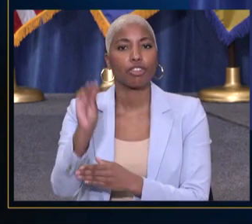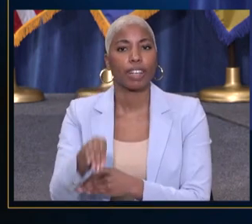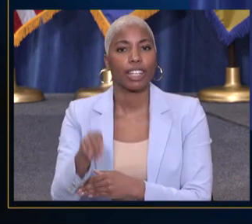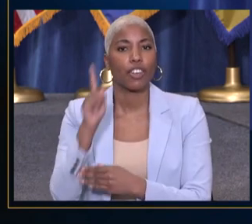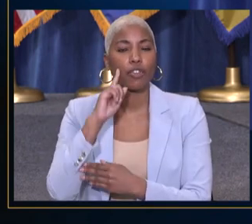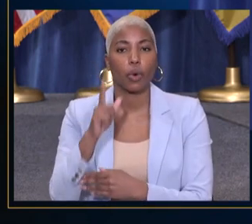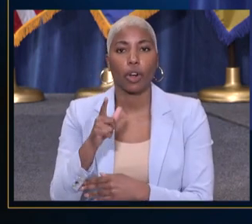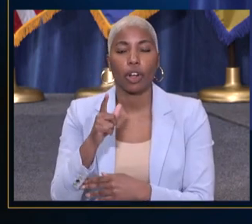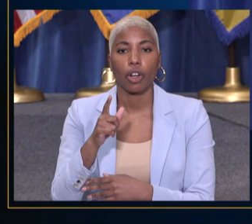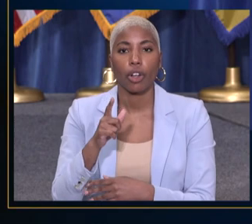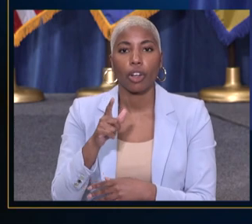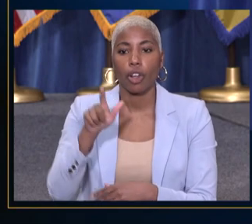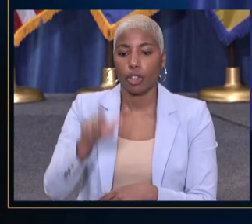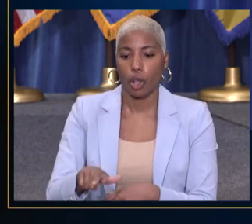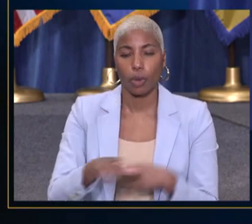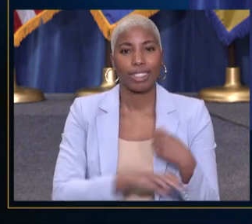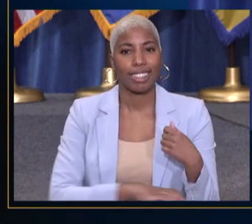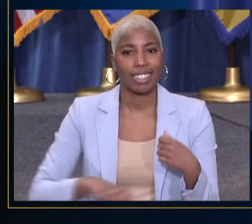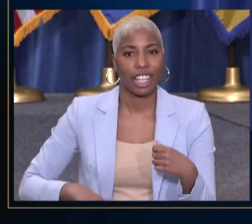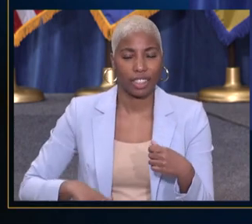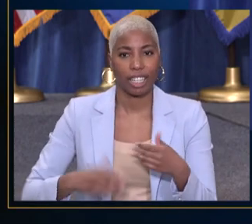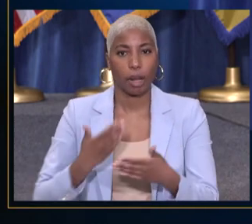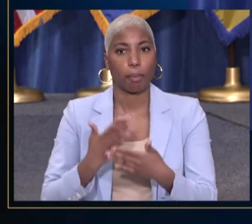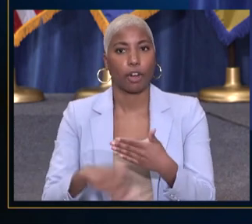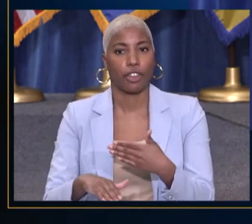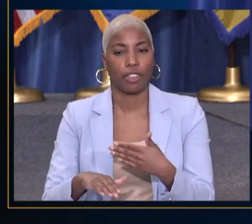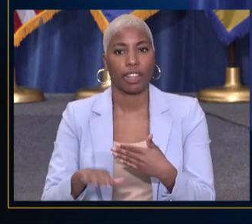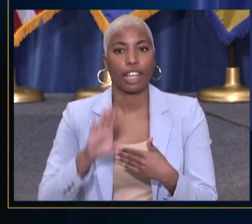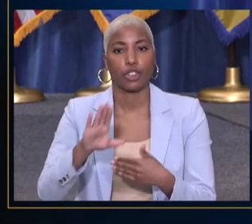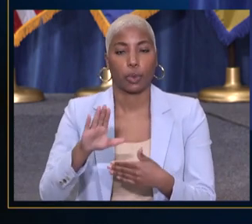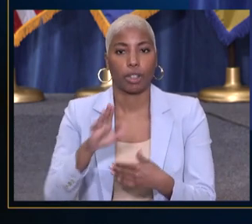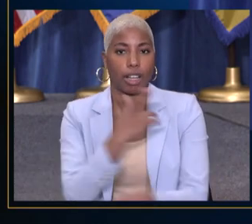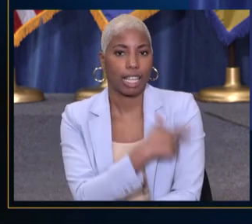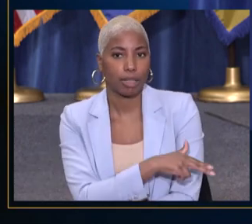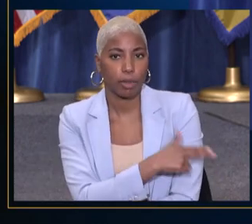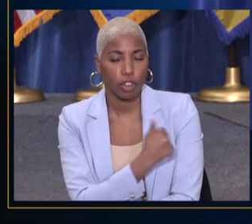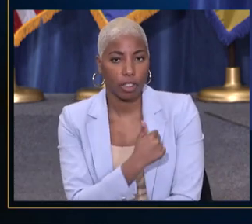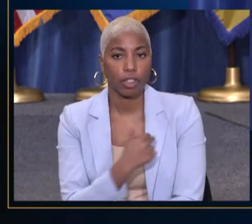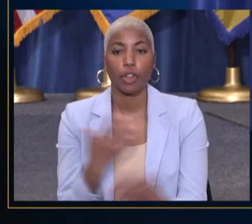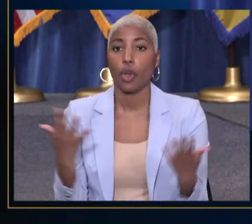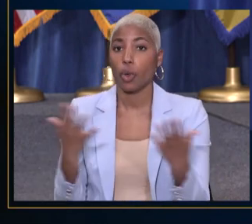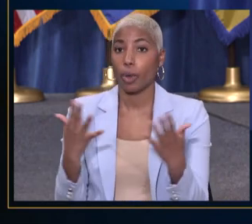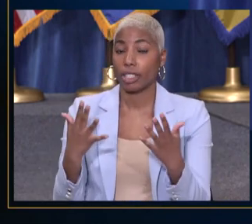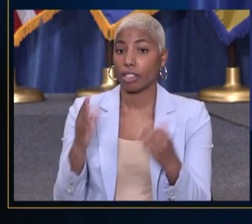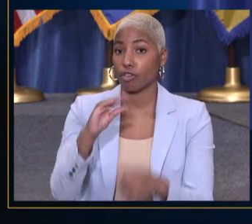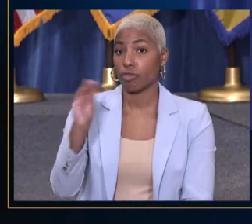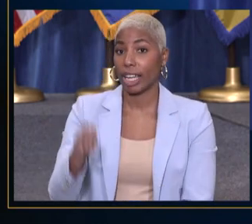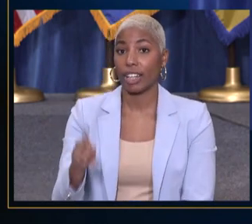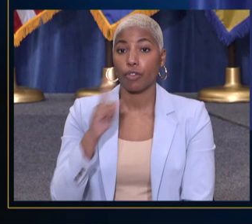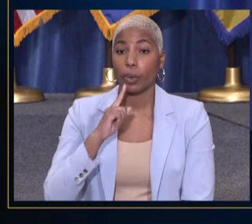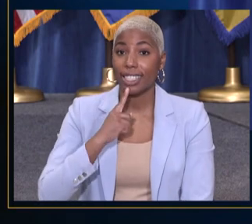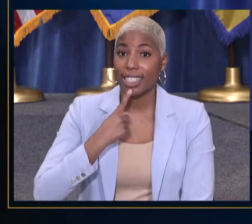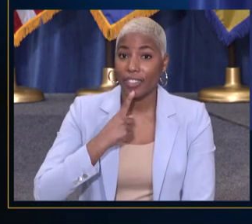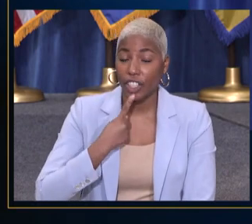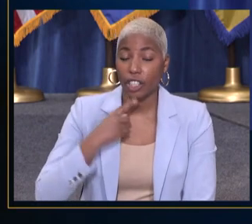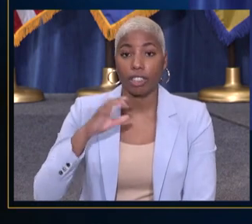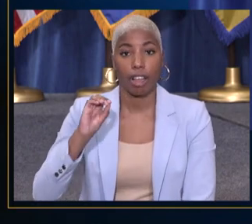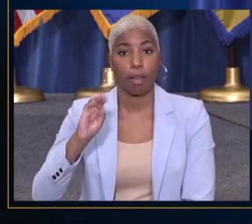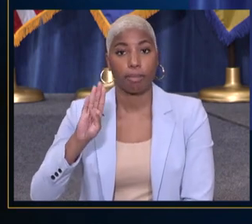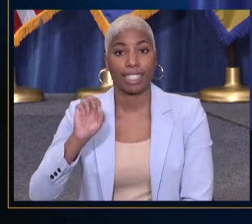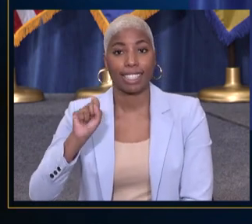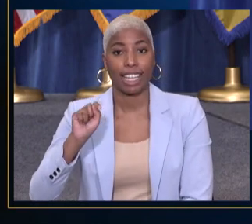cesarean births at your hospital? What is the rate of severe obstetric complications at your hospital? As much